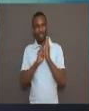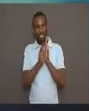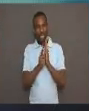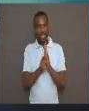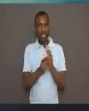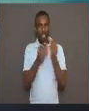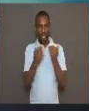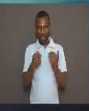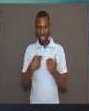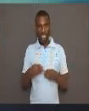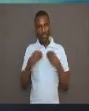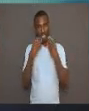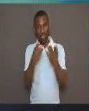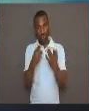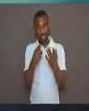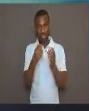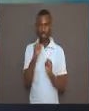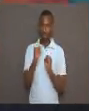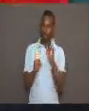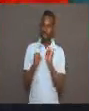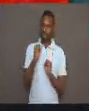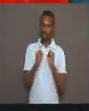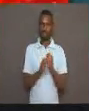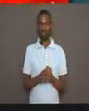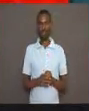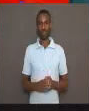Compare your examples with these.